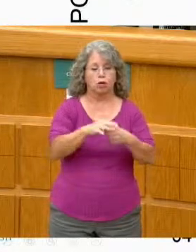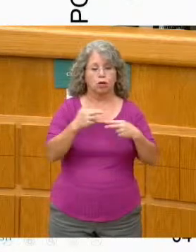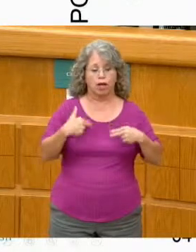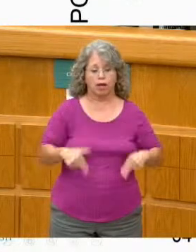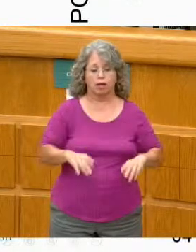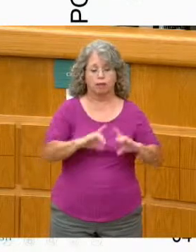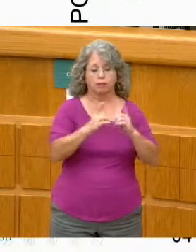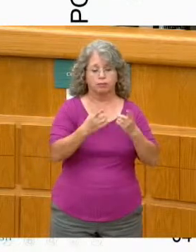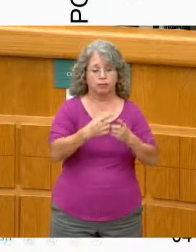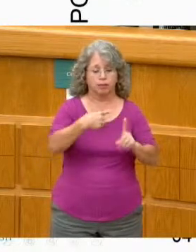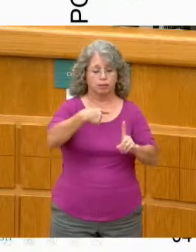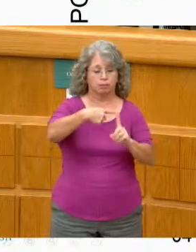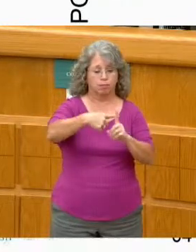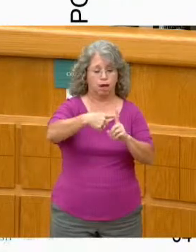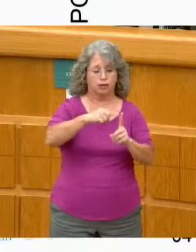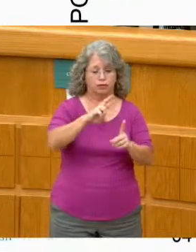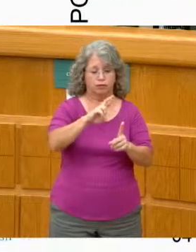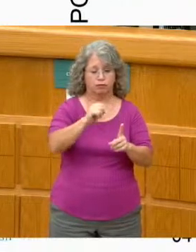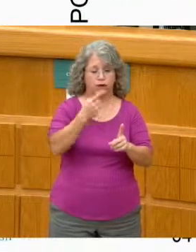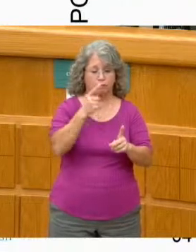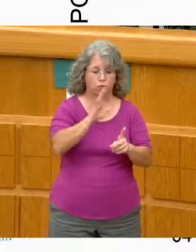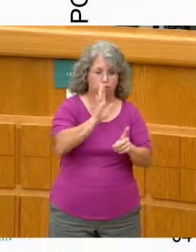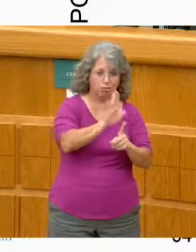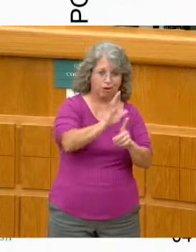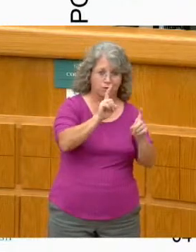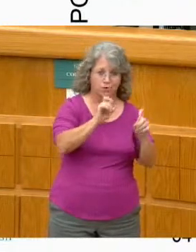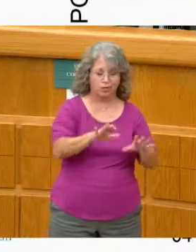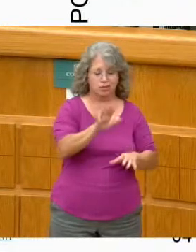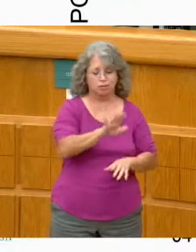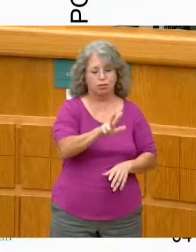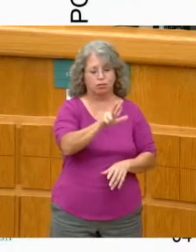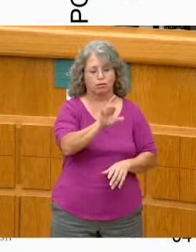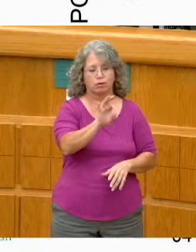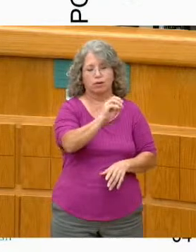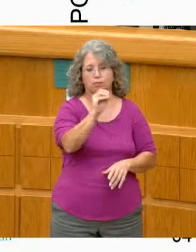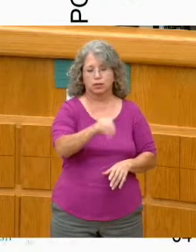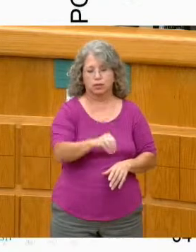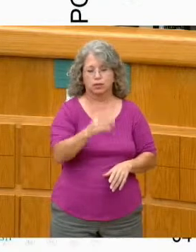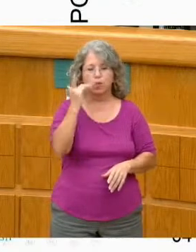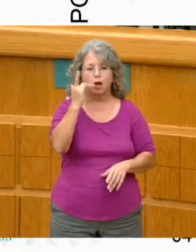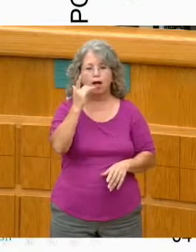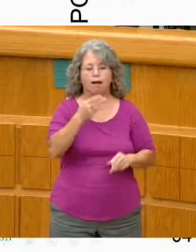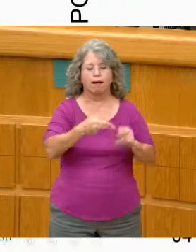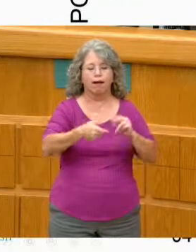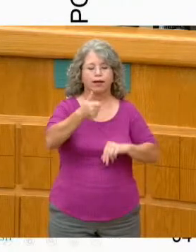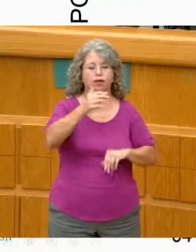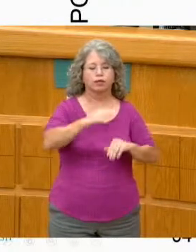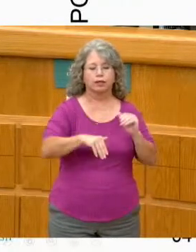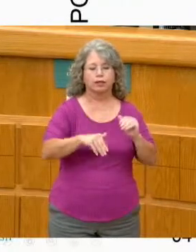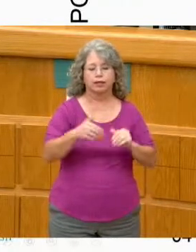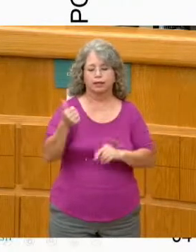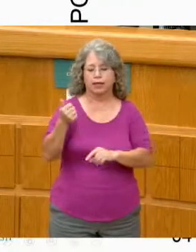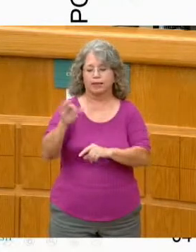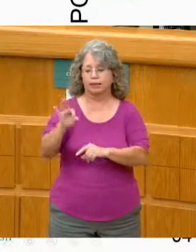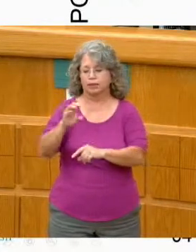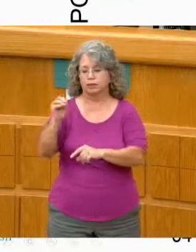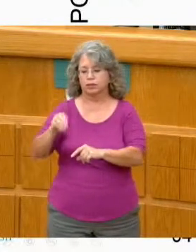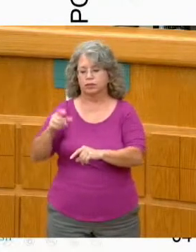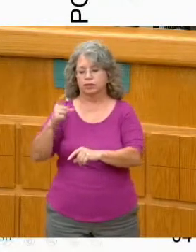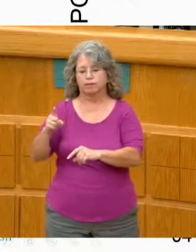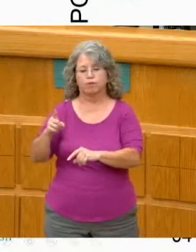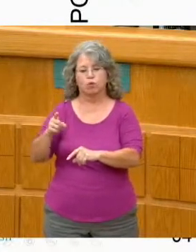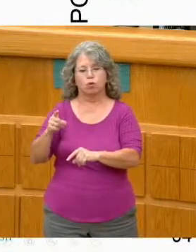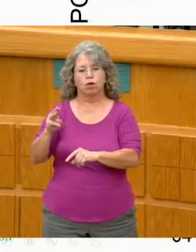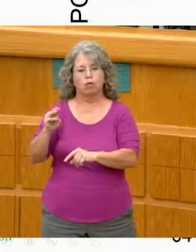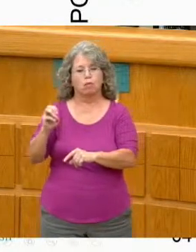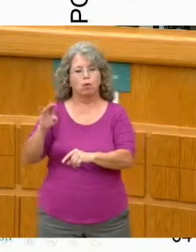local Public Health Department, the positive rate right now is around 39%. And the reason why it's so much higher than the 19%